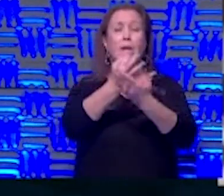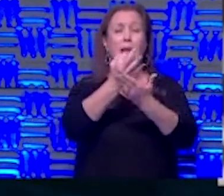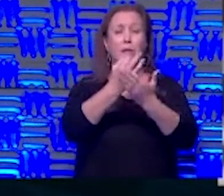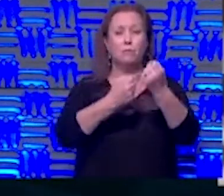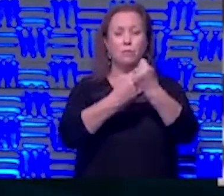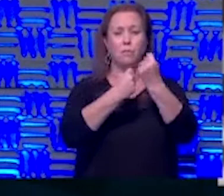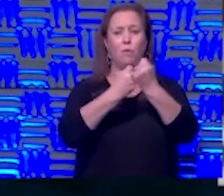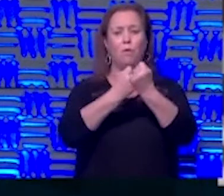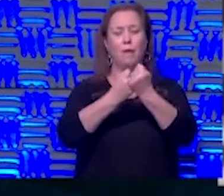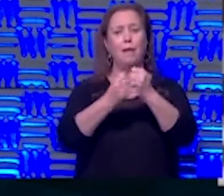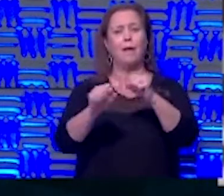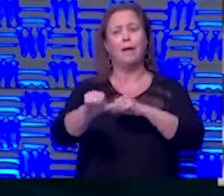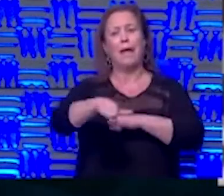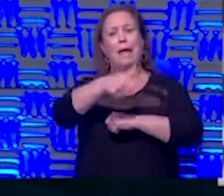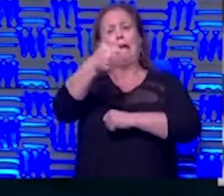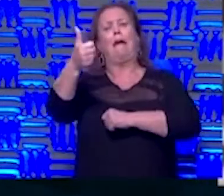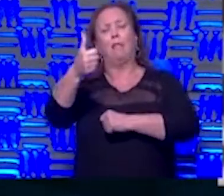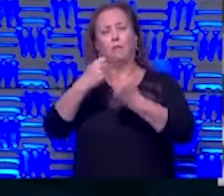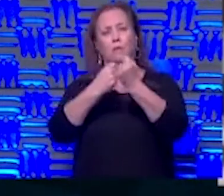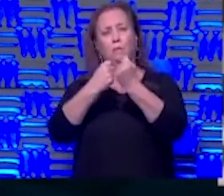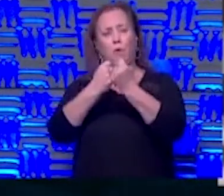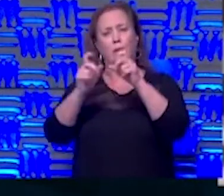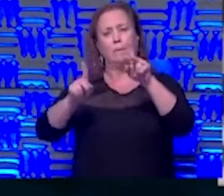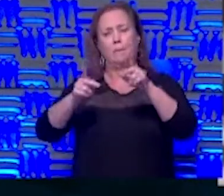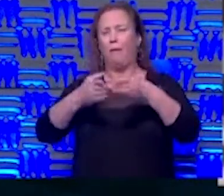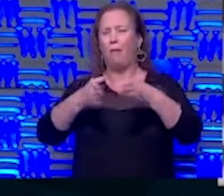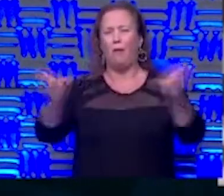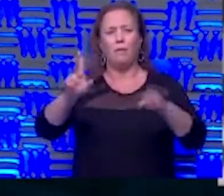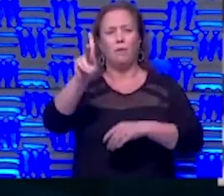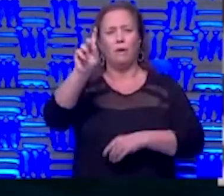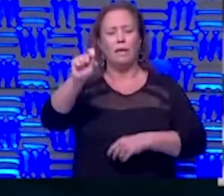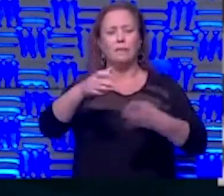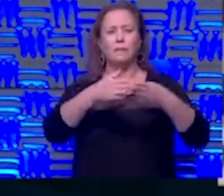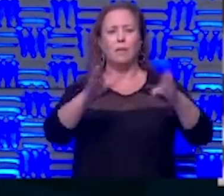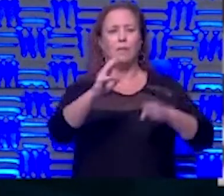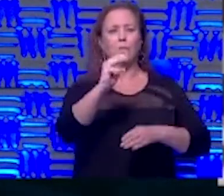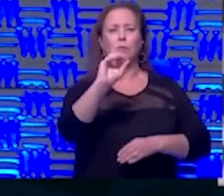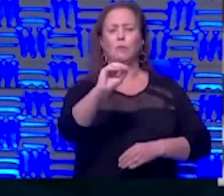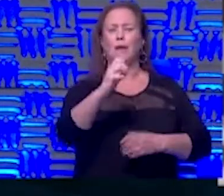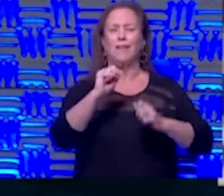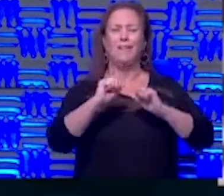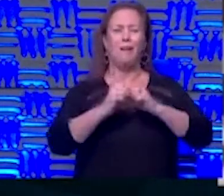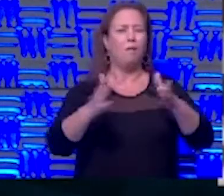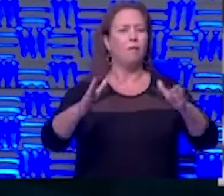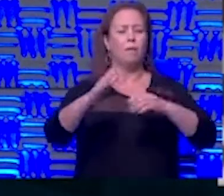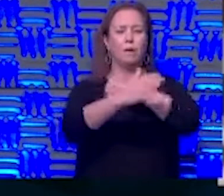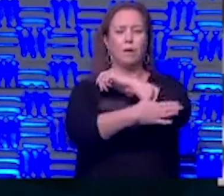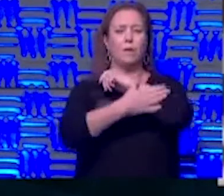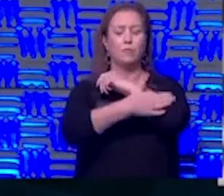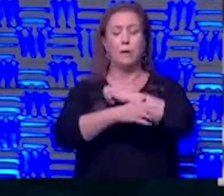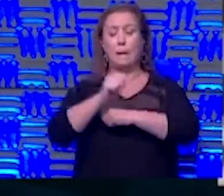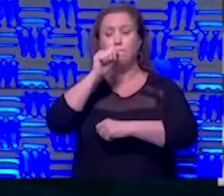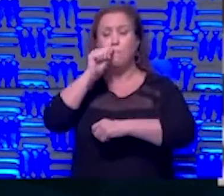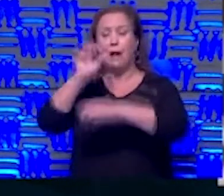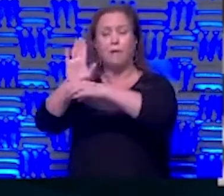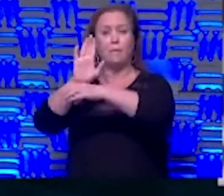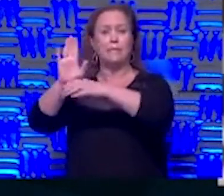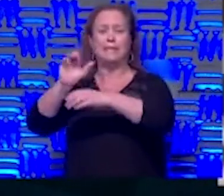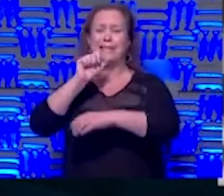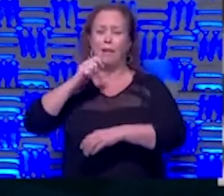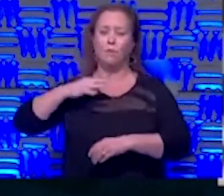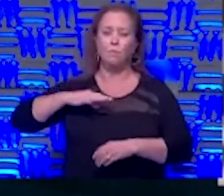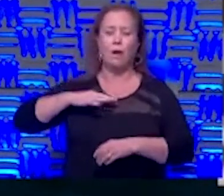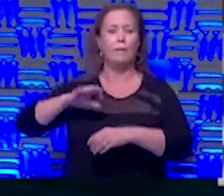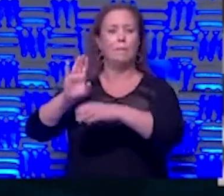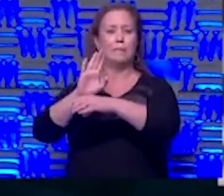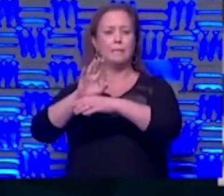otherwise, to people in the field across Kansas, across Missouri, across the country, private organizations, not-for-profit